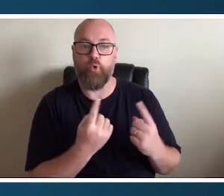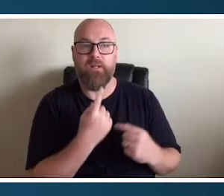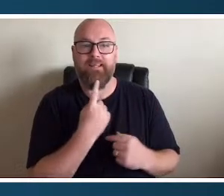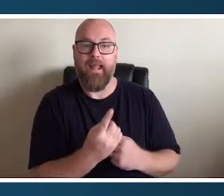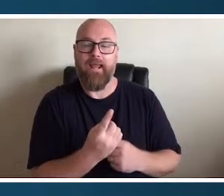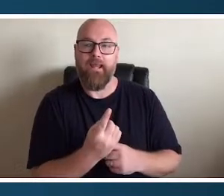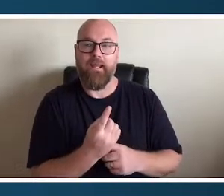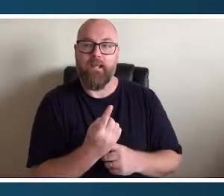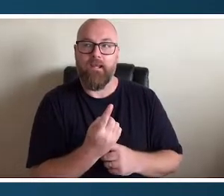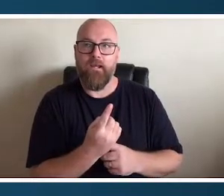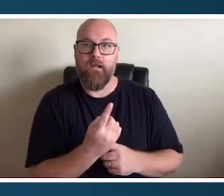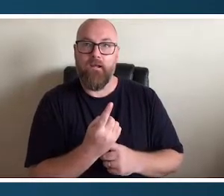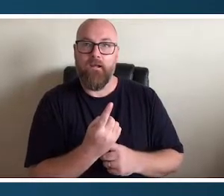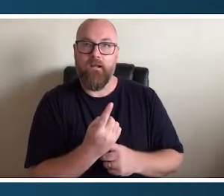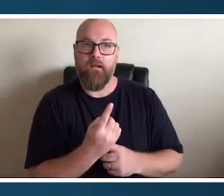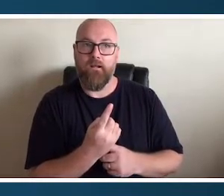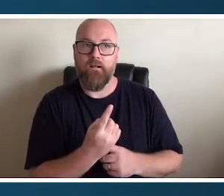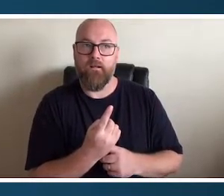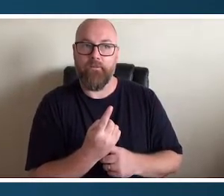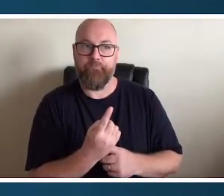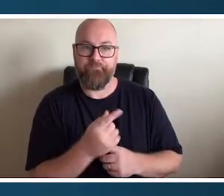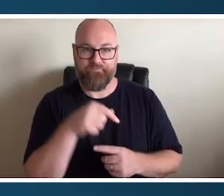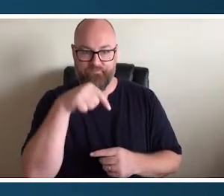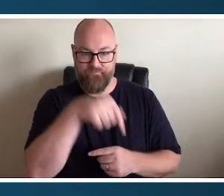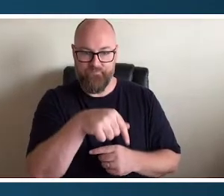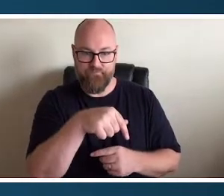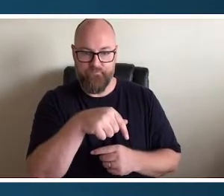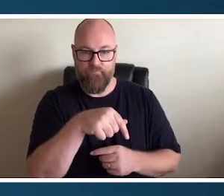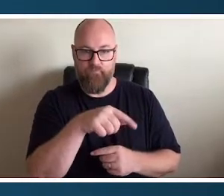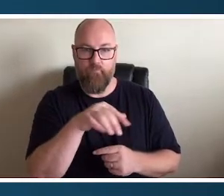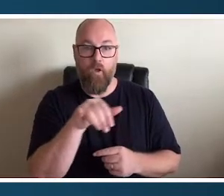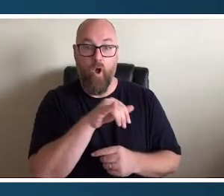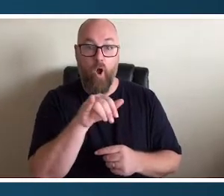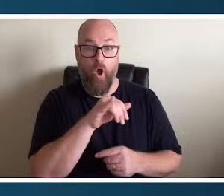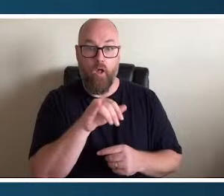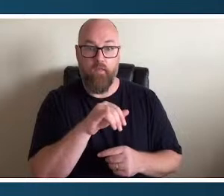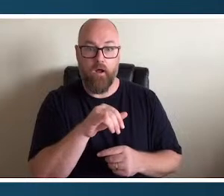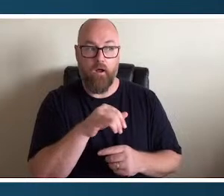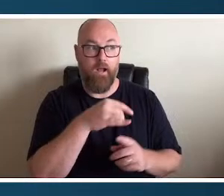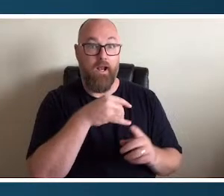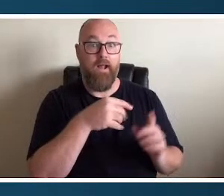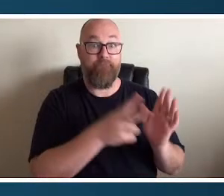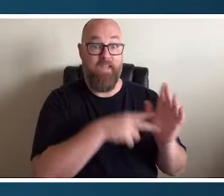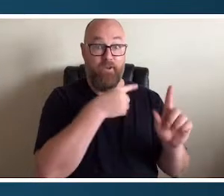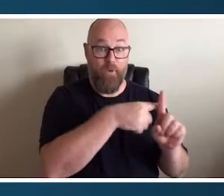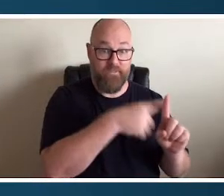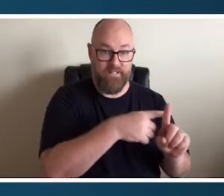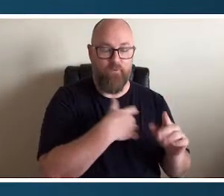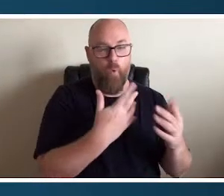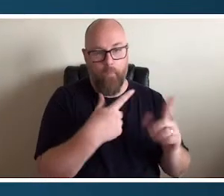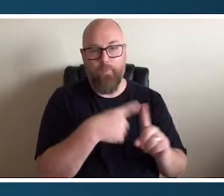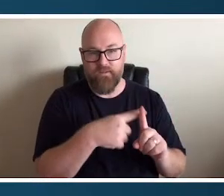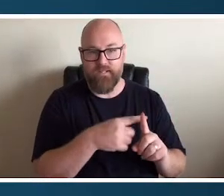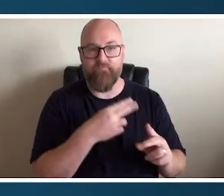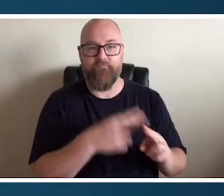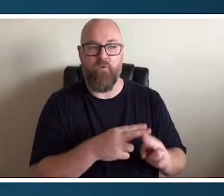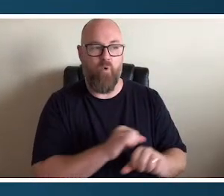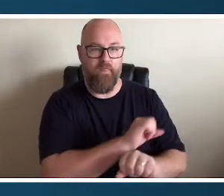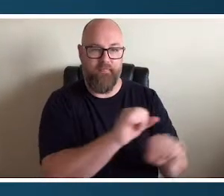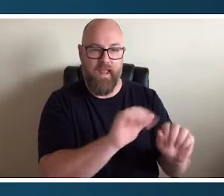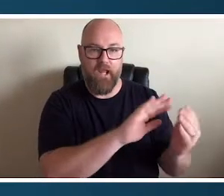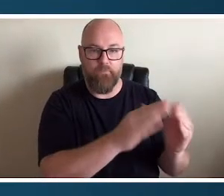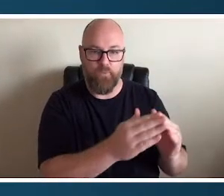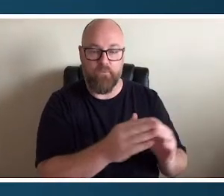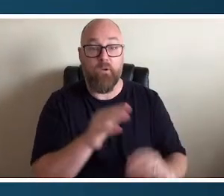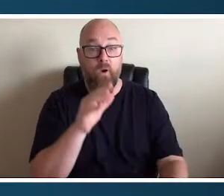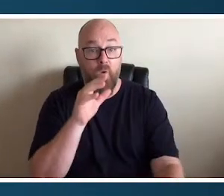scheme, who perceived the scheme as either very positive or positive to their communities. The orange